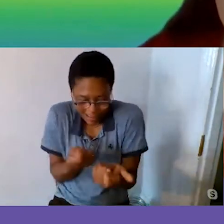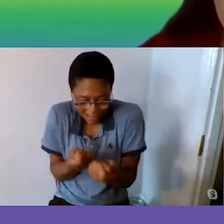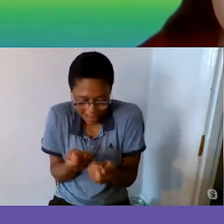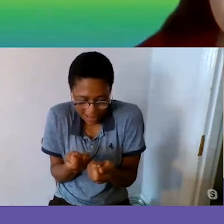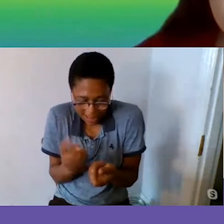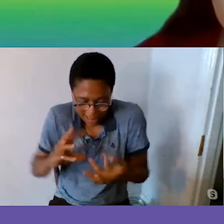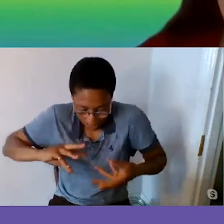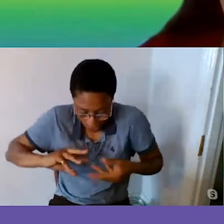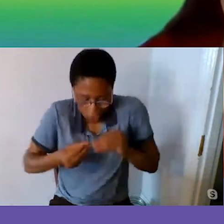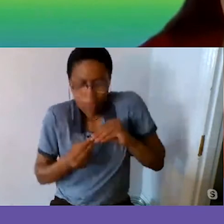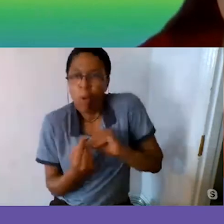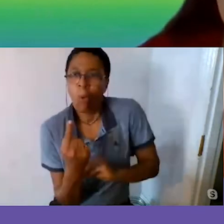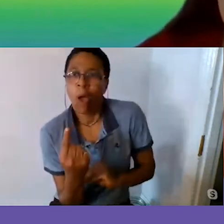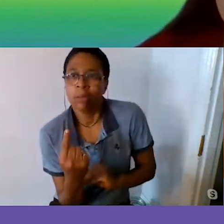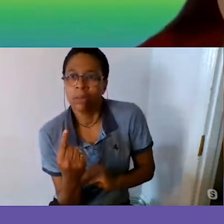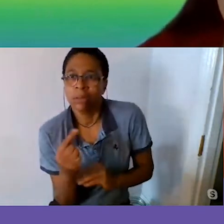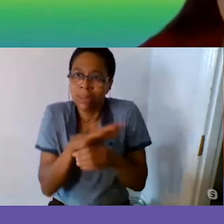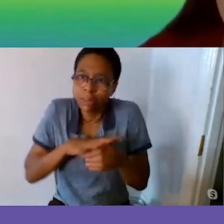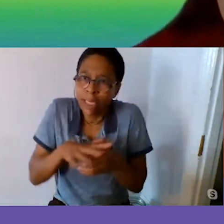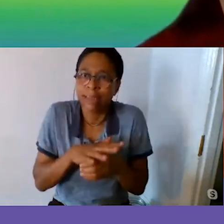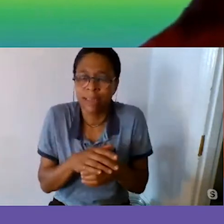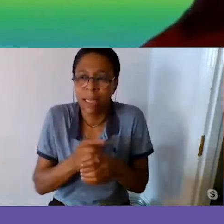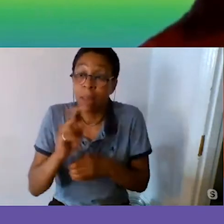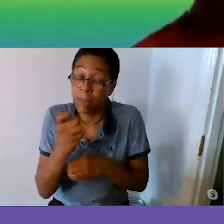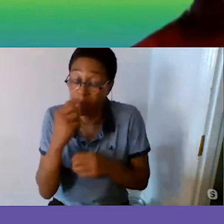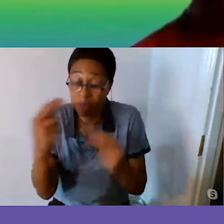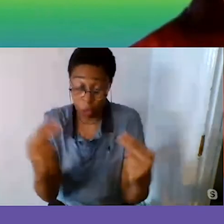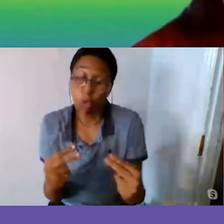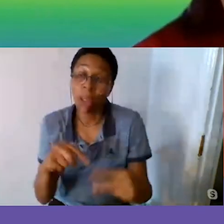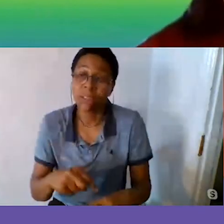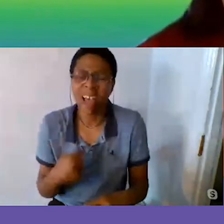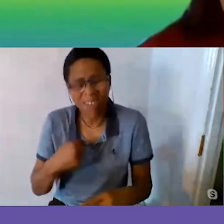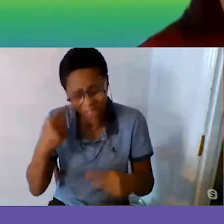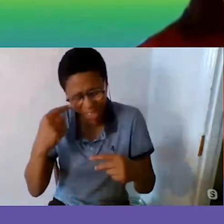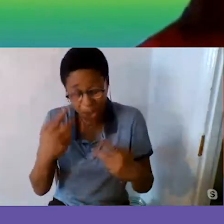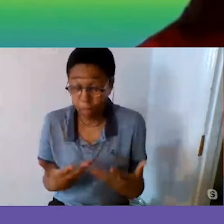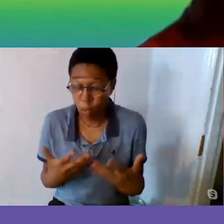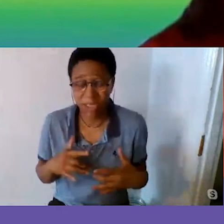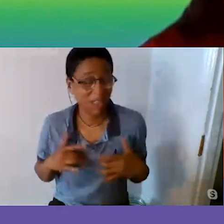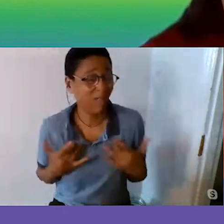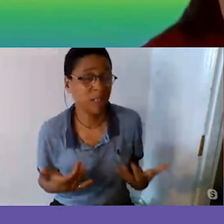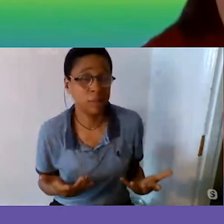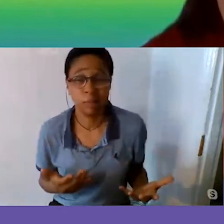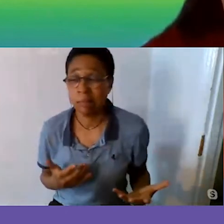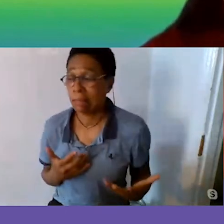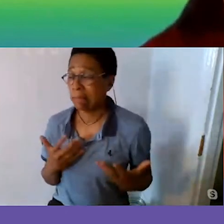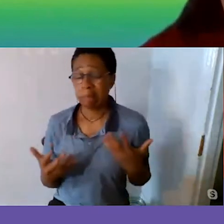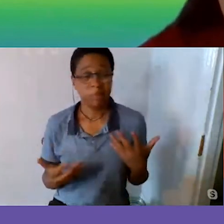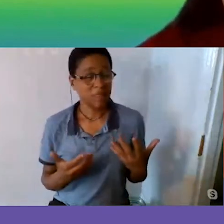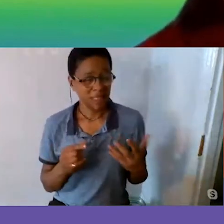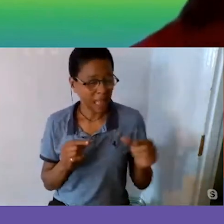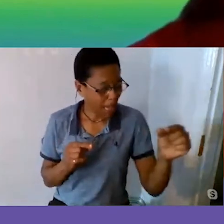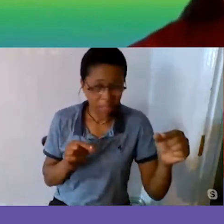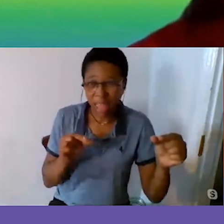Because I just think, it's just a bit too disparate, which I think actually sadly reflects the lesbian bi queer community generally. We